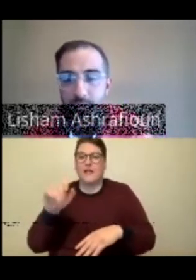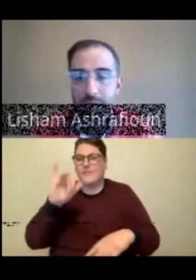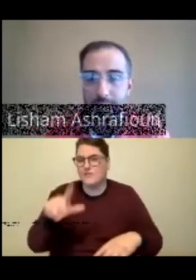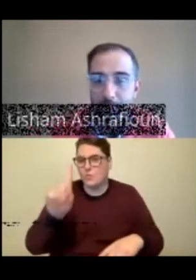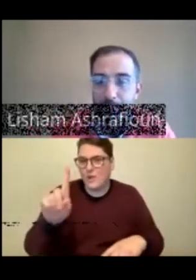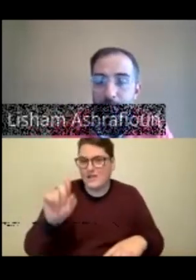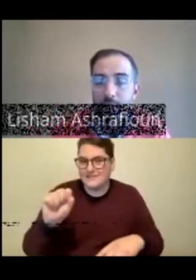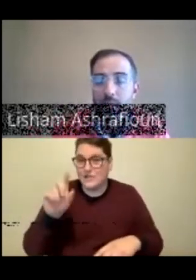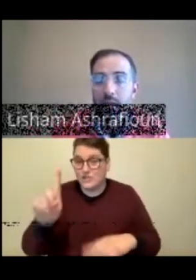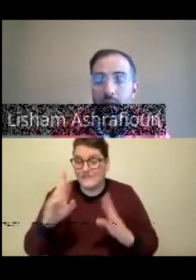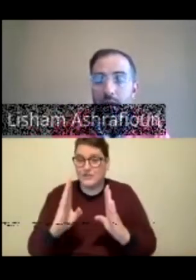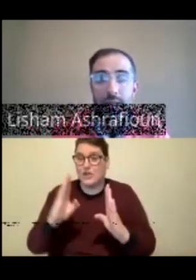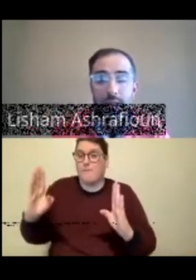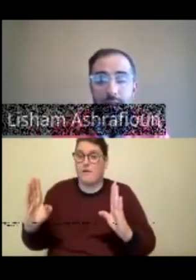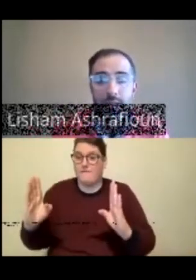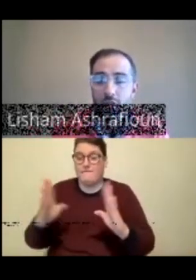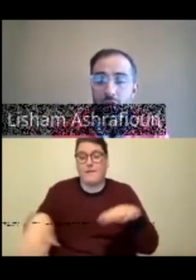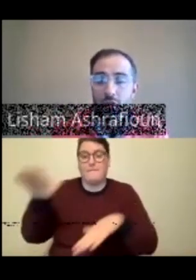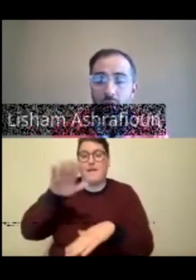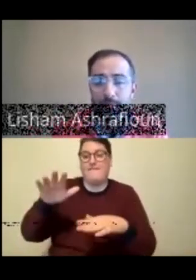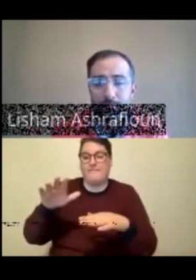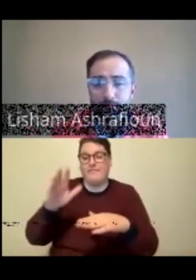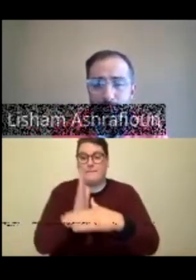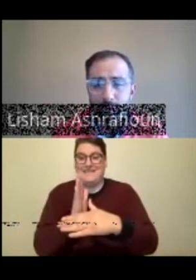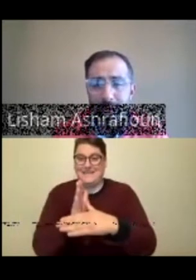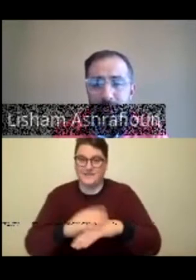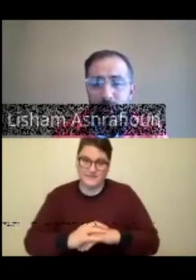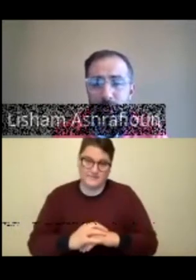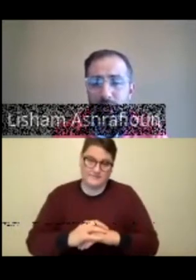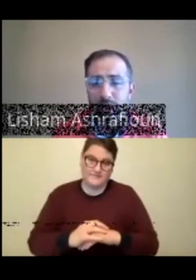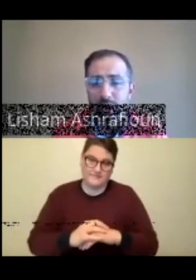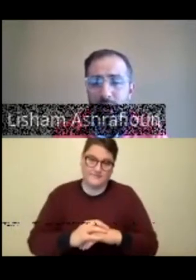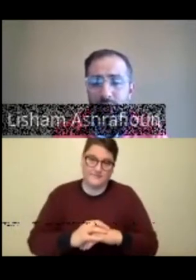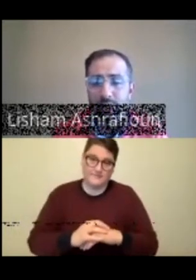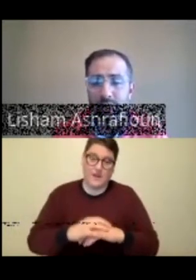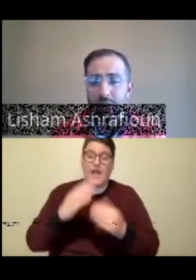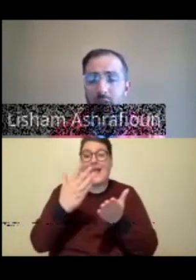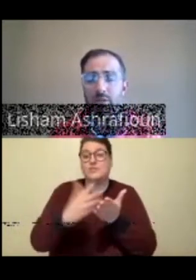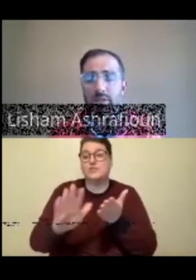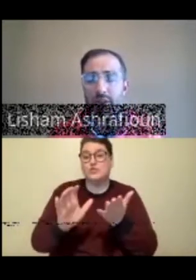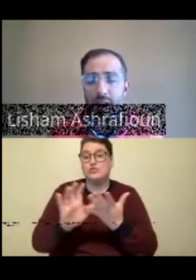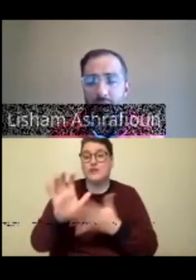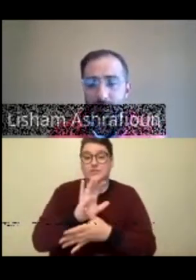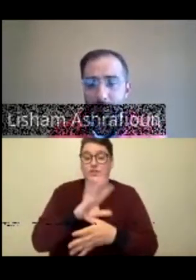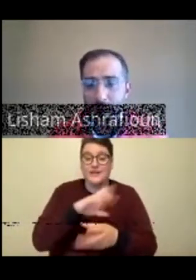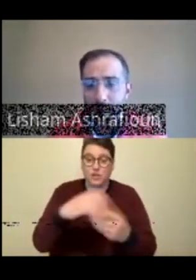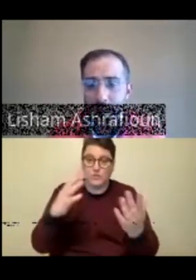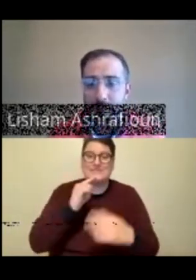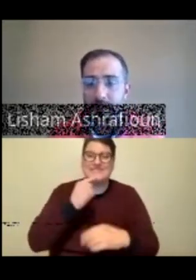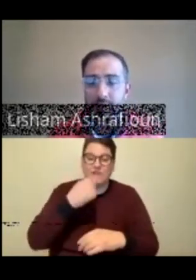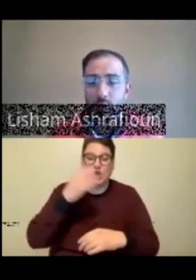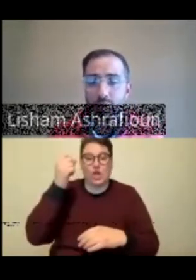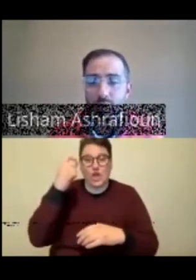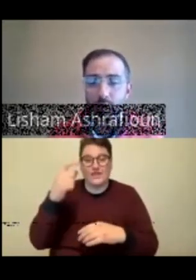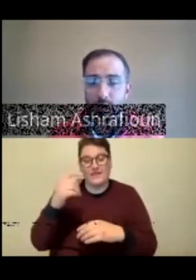above the mean. And then additional exclusion criteria include severe cognitive impairment